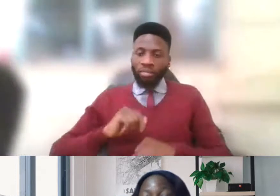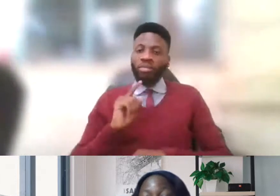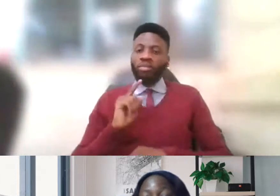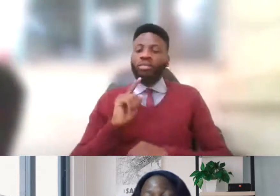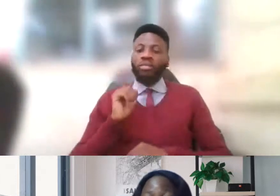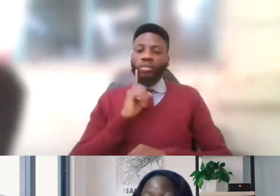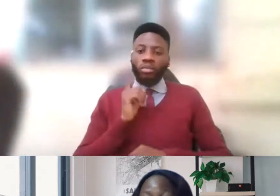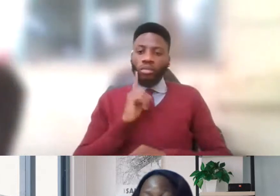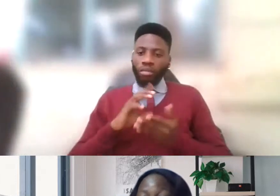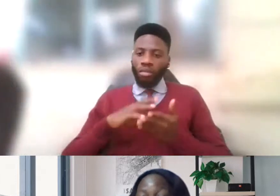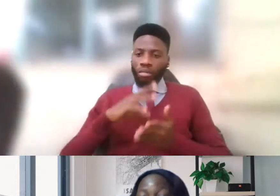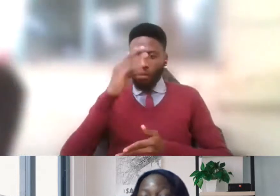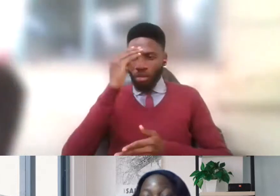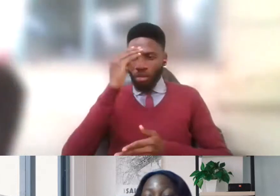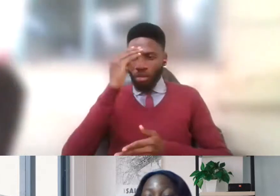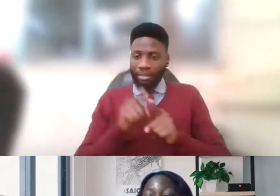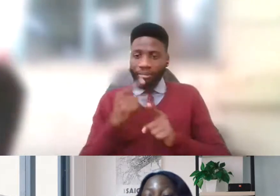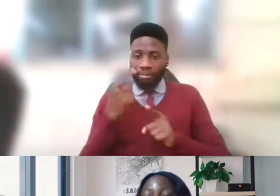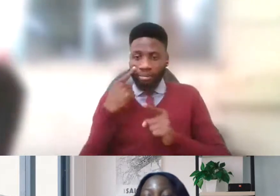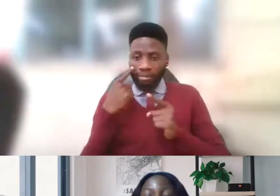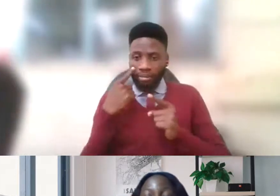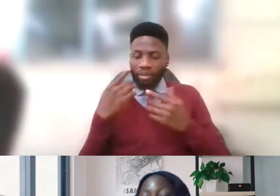next speakers.